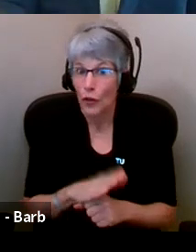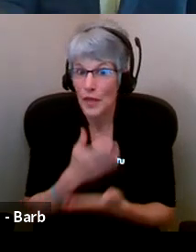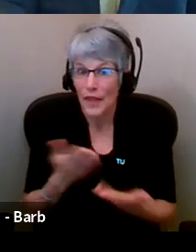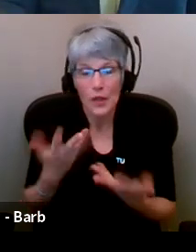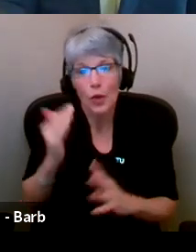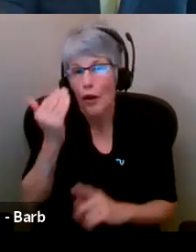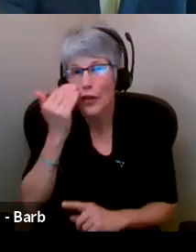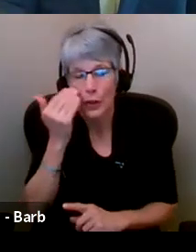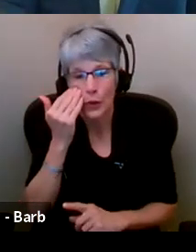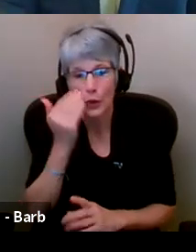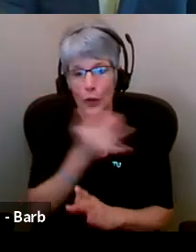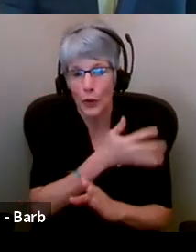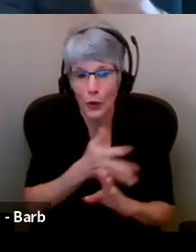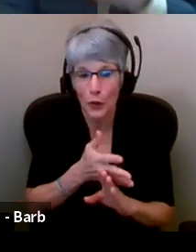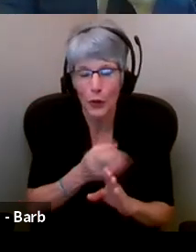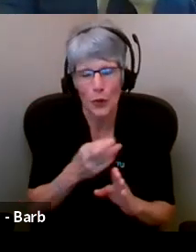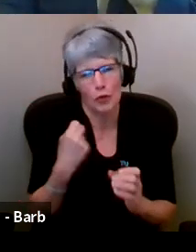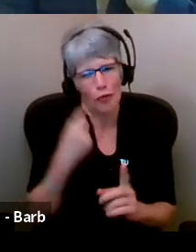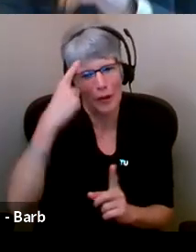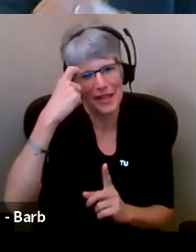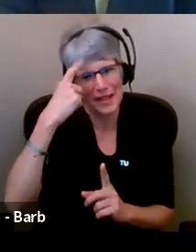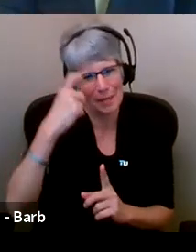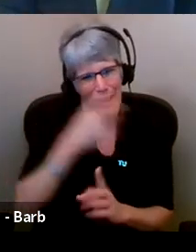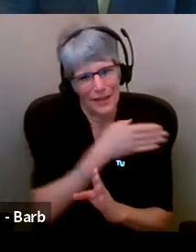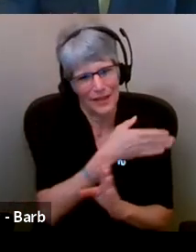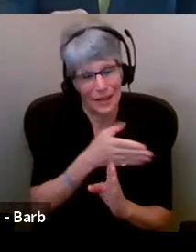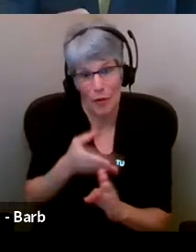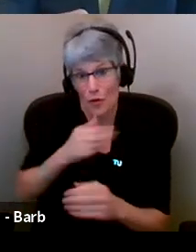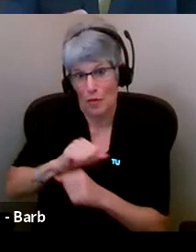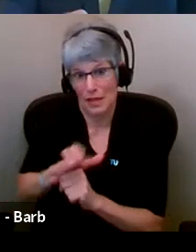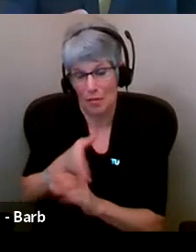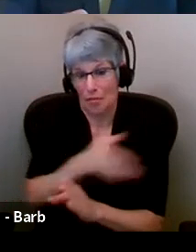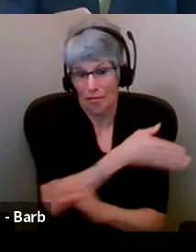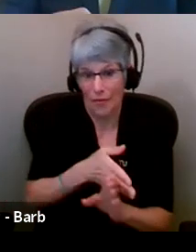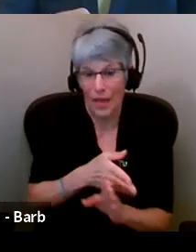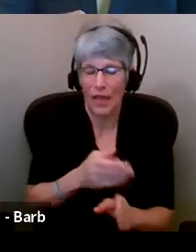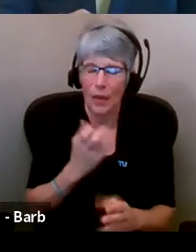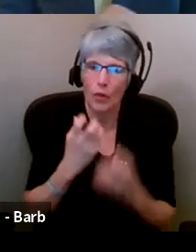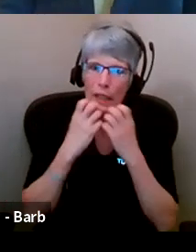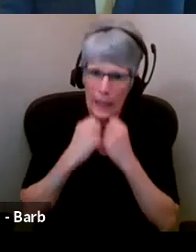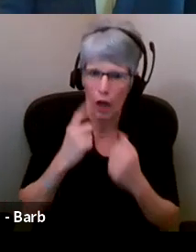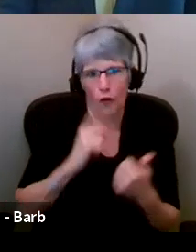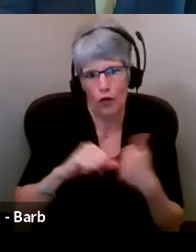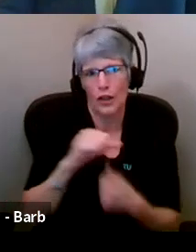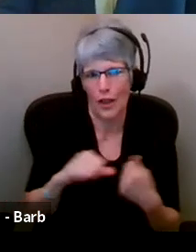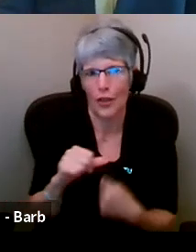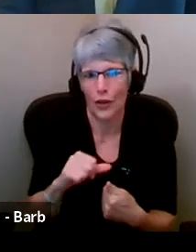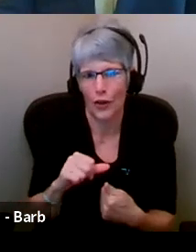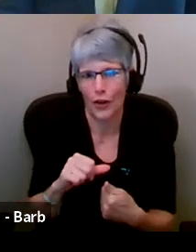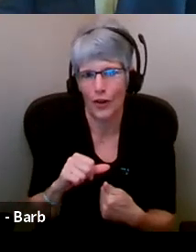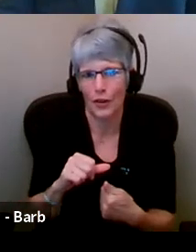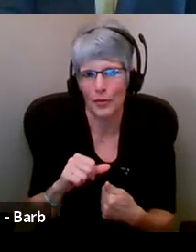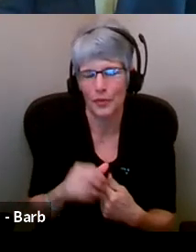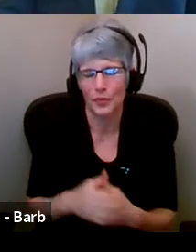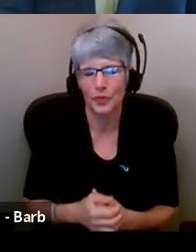or strongly suspected, which of course is the care that we all have for each other, the importance